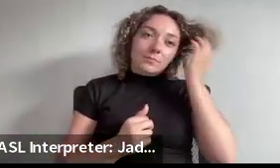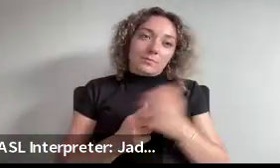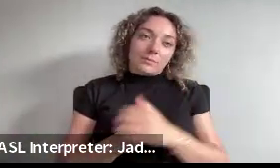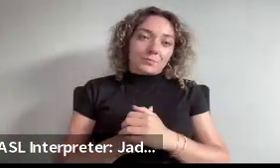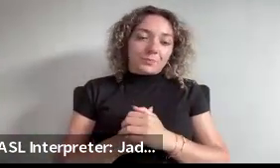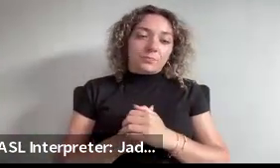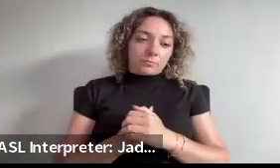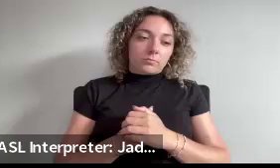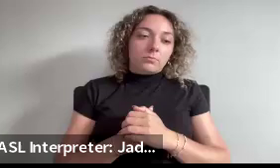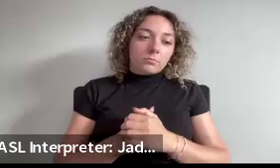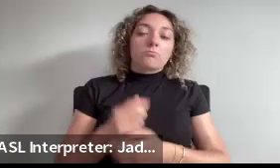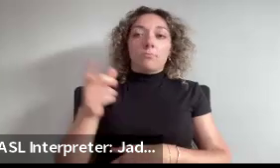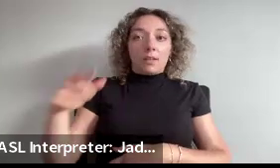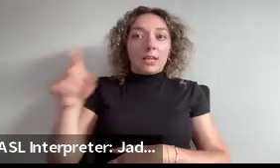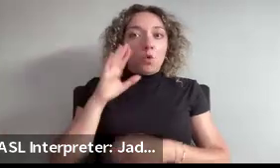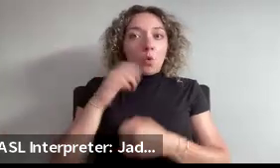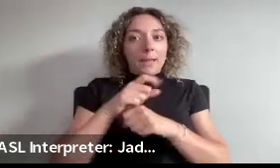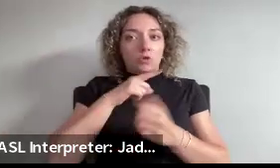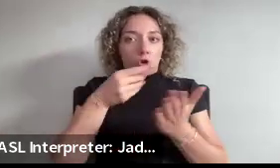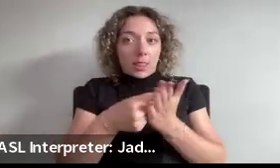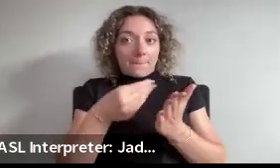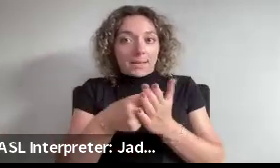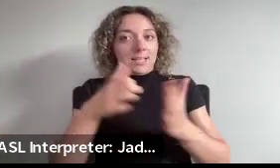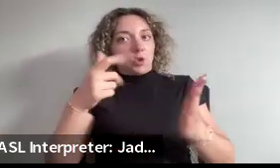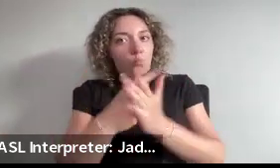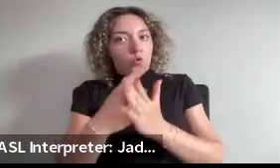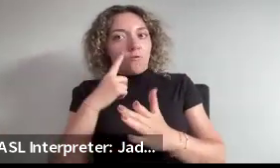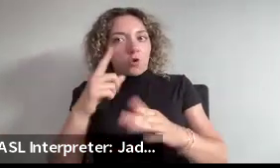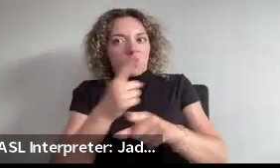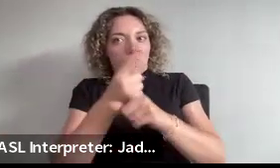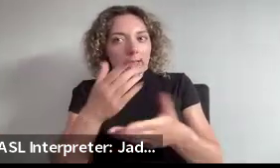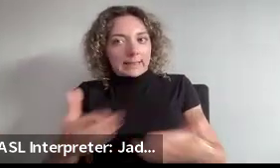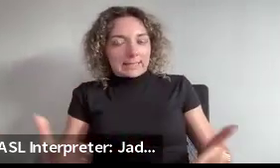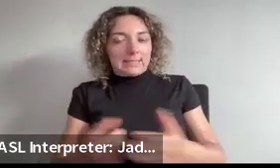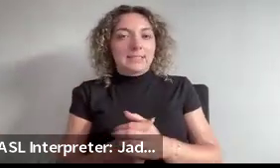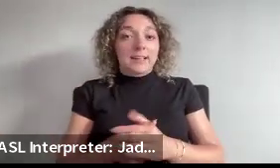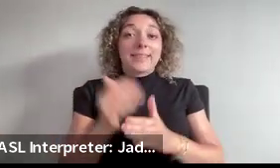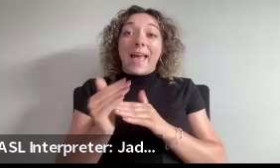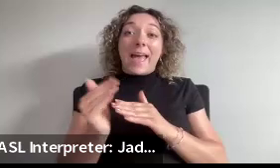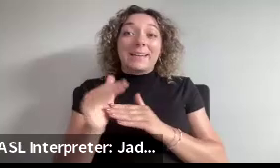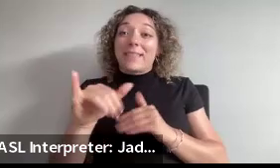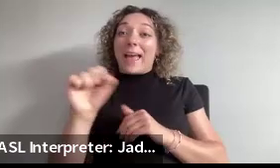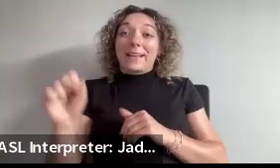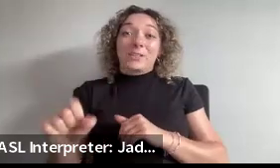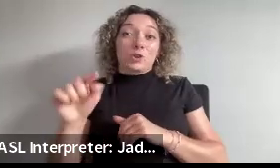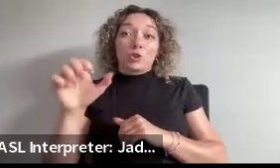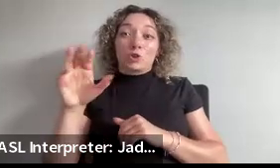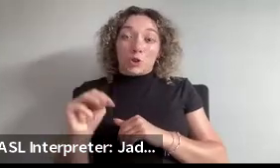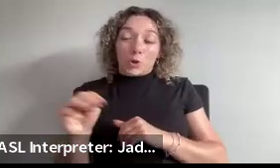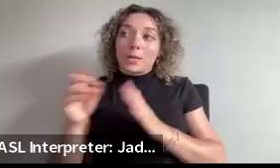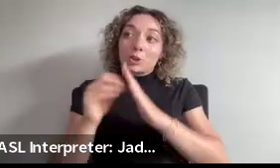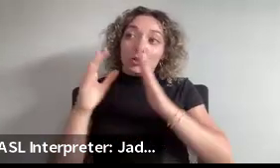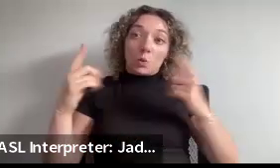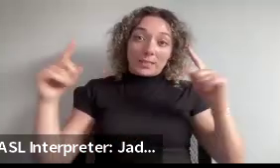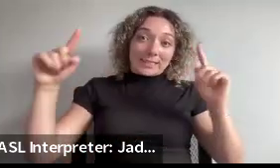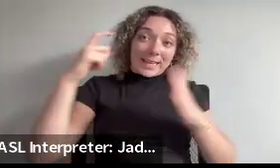have to make sure that not only is this money approved for that, but then at the end of the term, the student